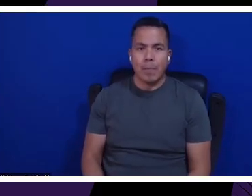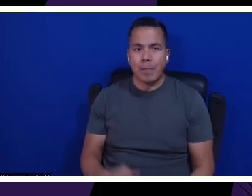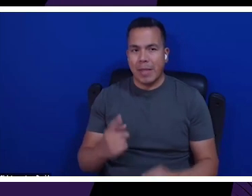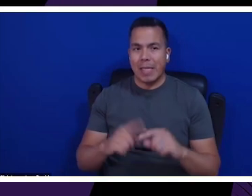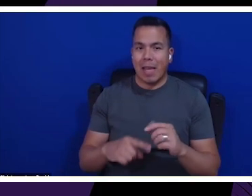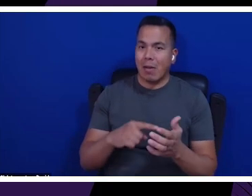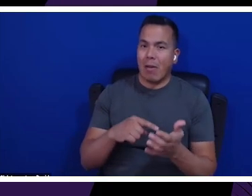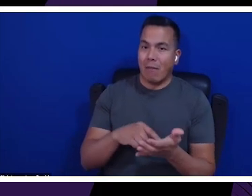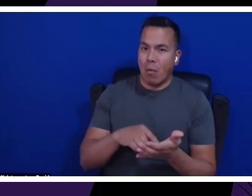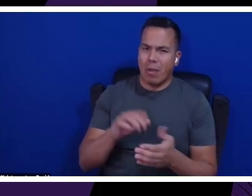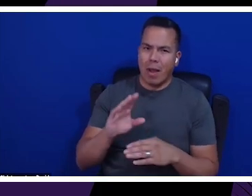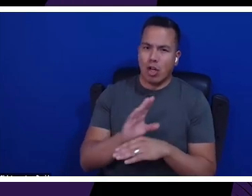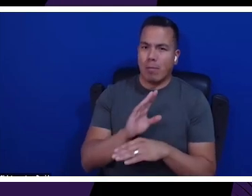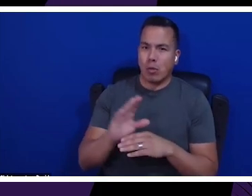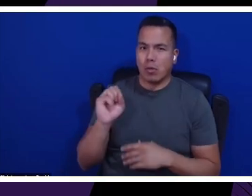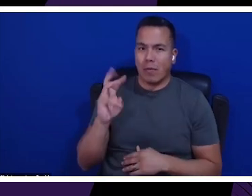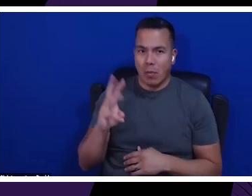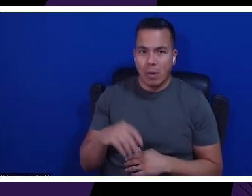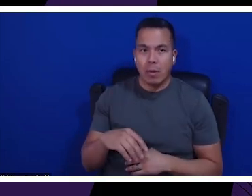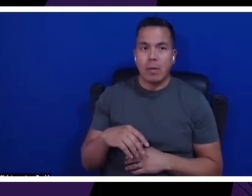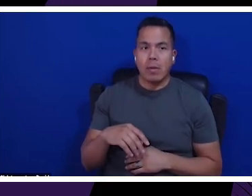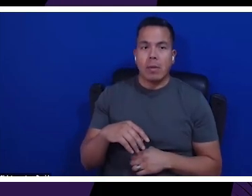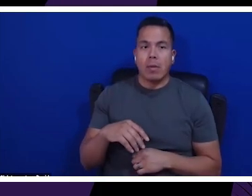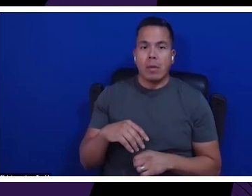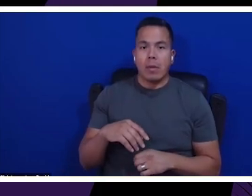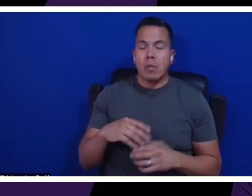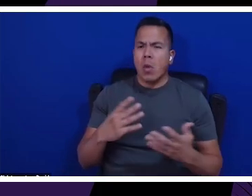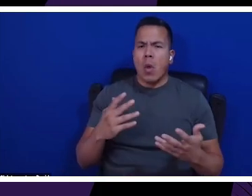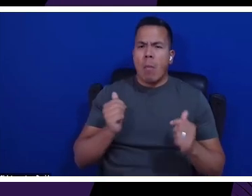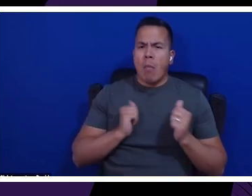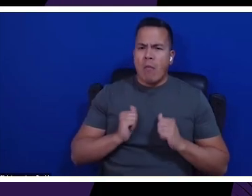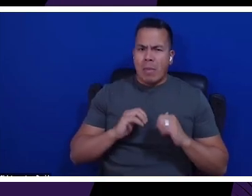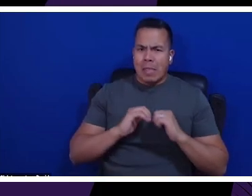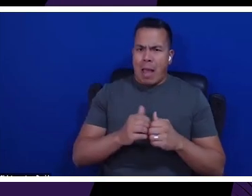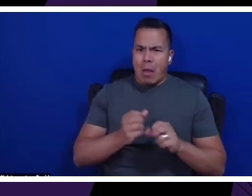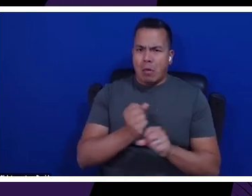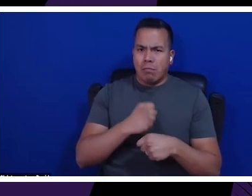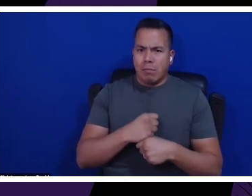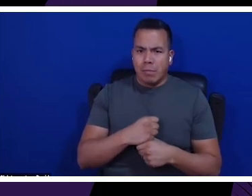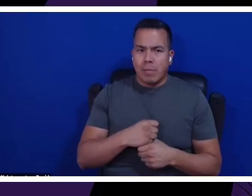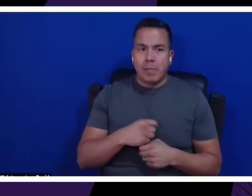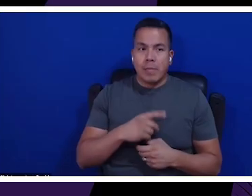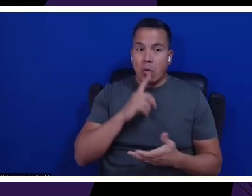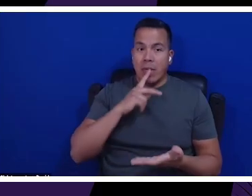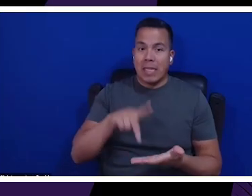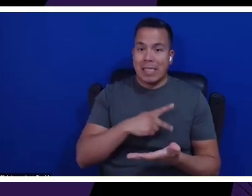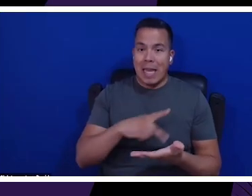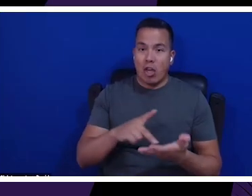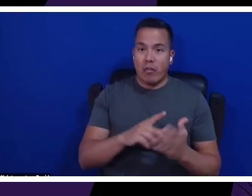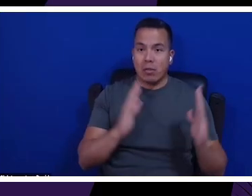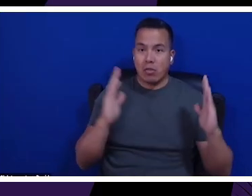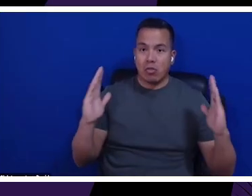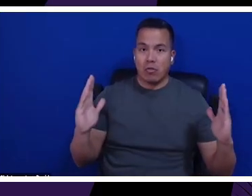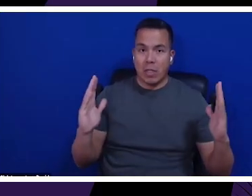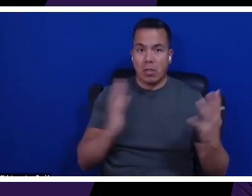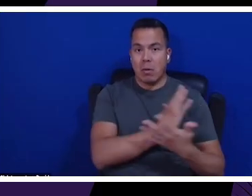software. Talking about the scene, the performance composition, the inspiration was her